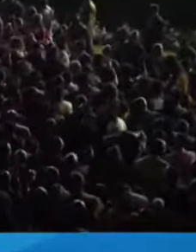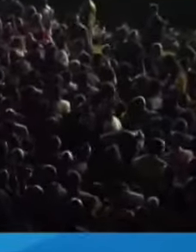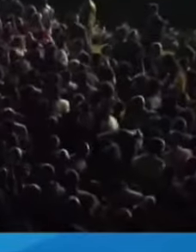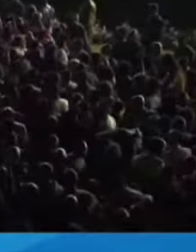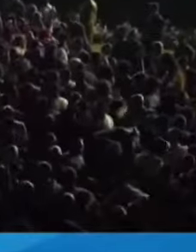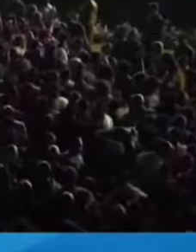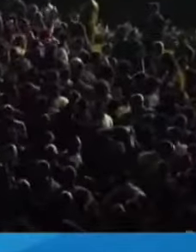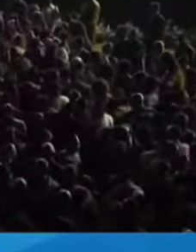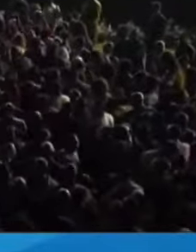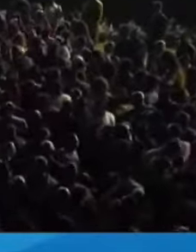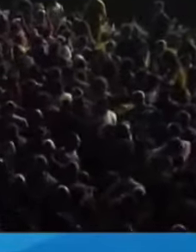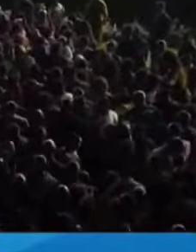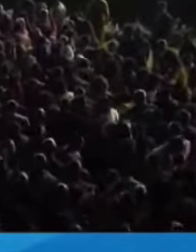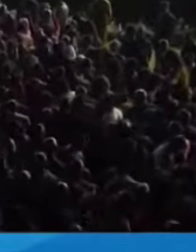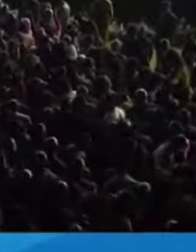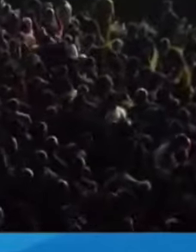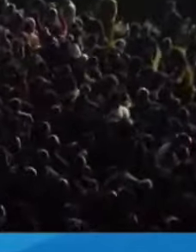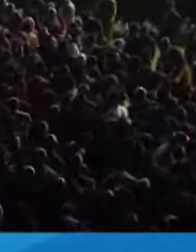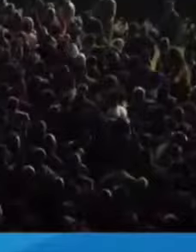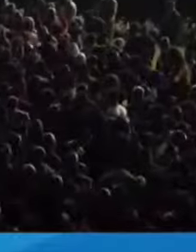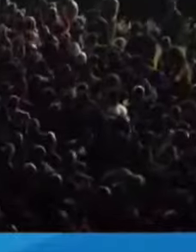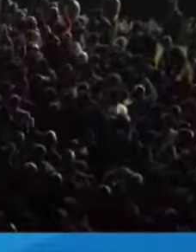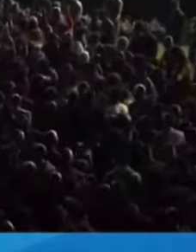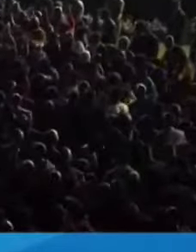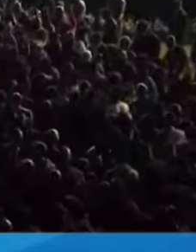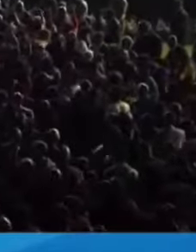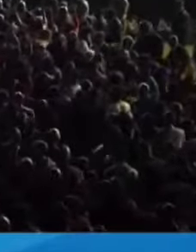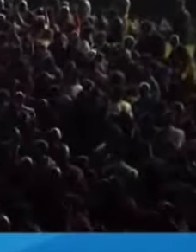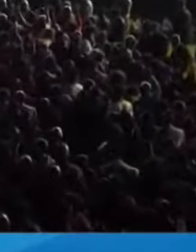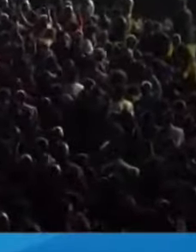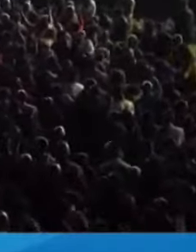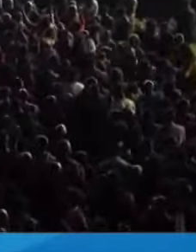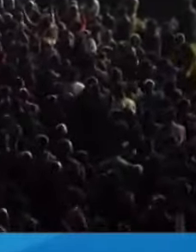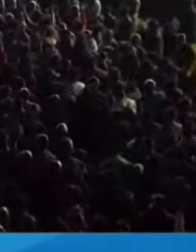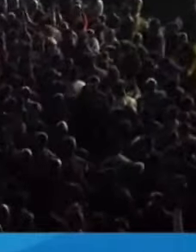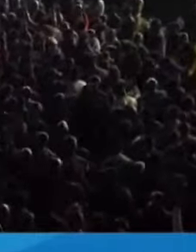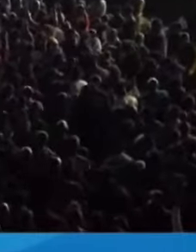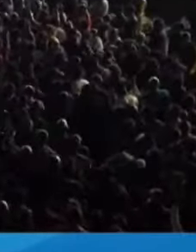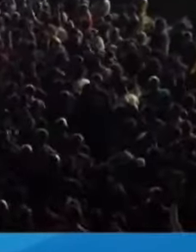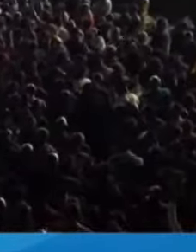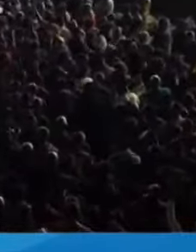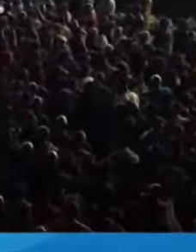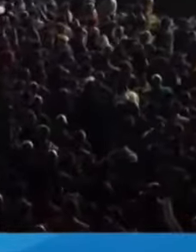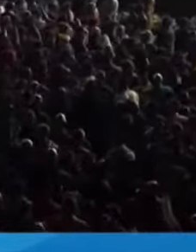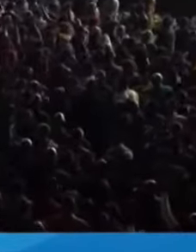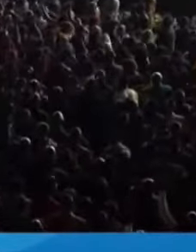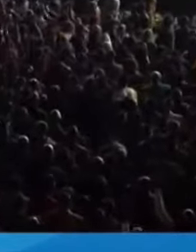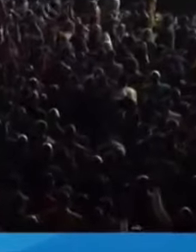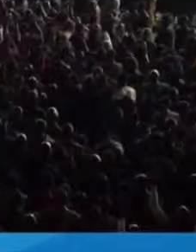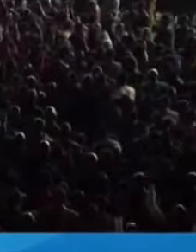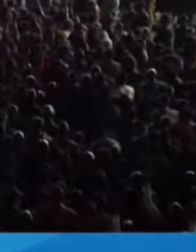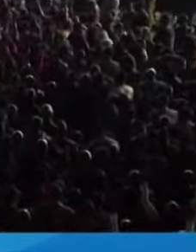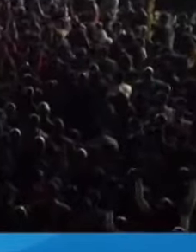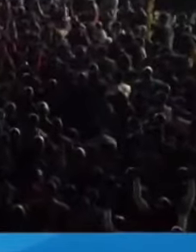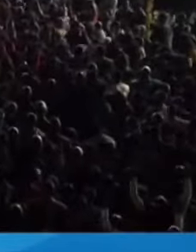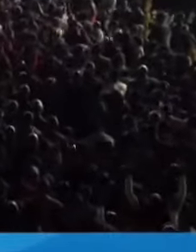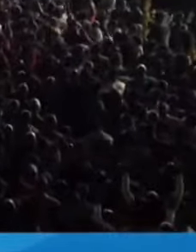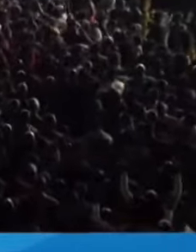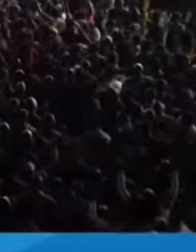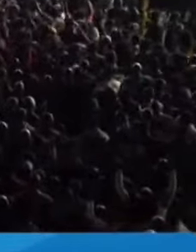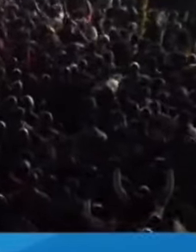freeze the soul from s come to the waters